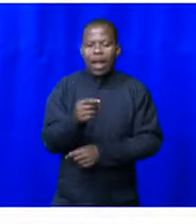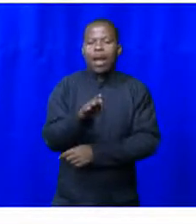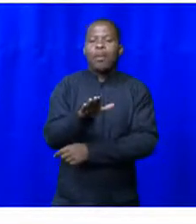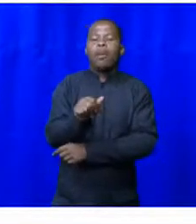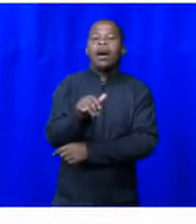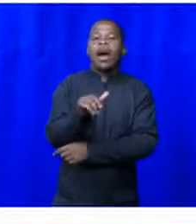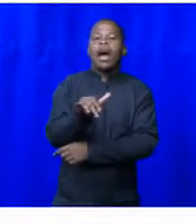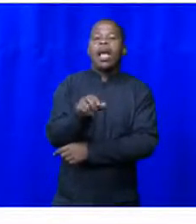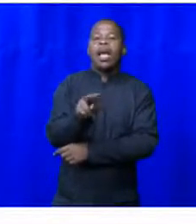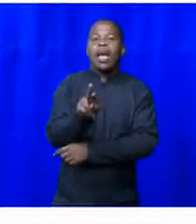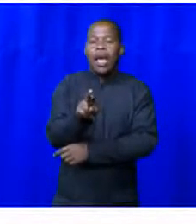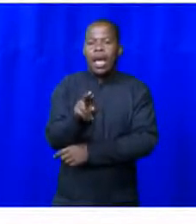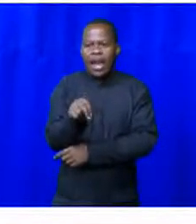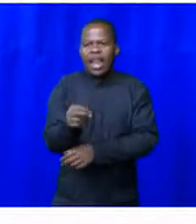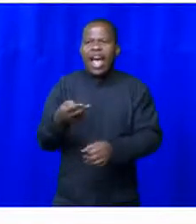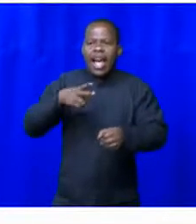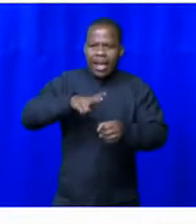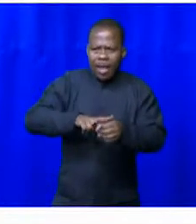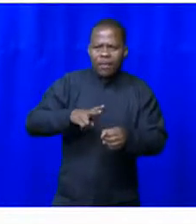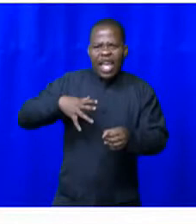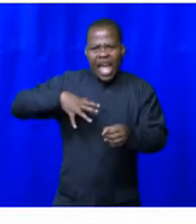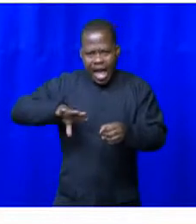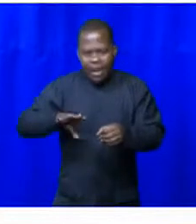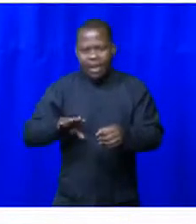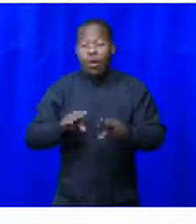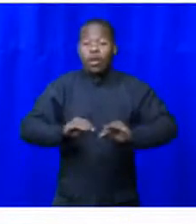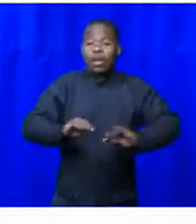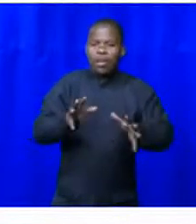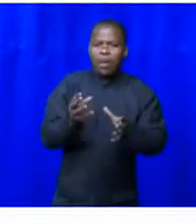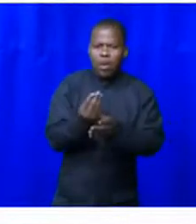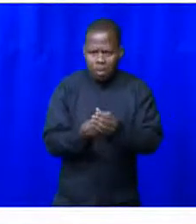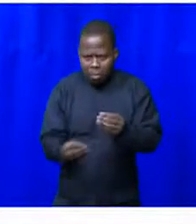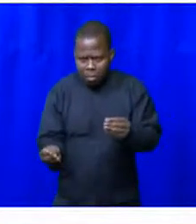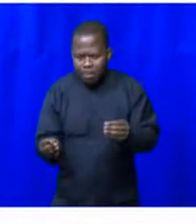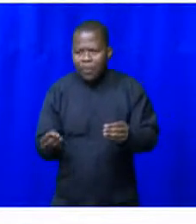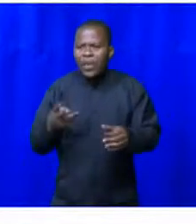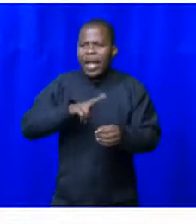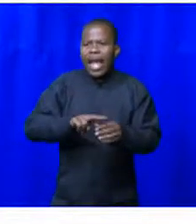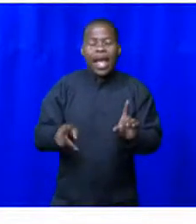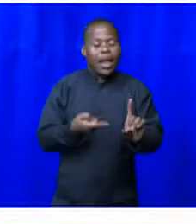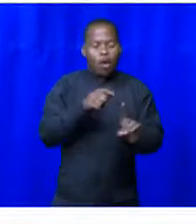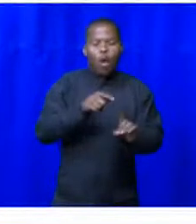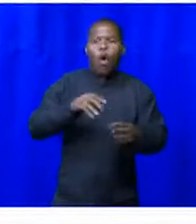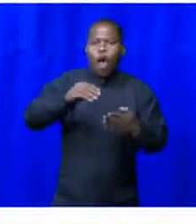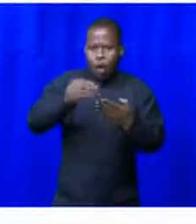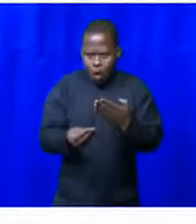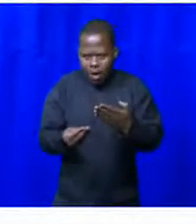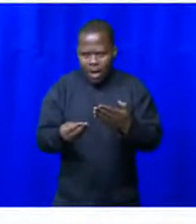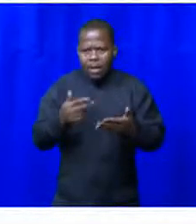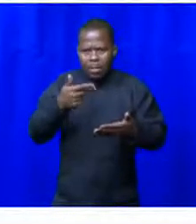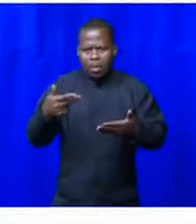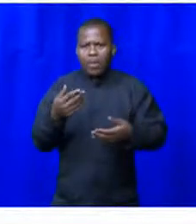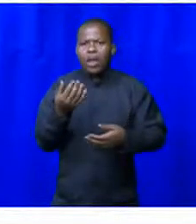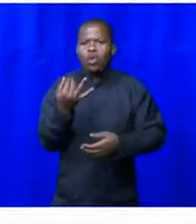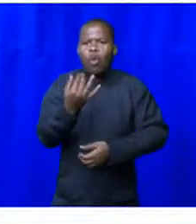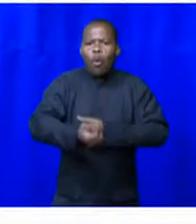isikhundla lebesibanjwe nguGerardo Seoane. Kanzi Alonso usayine esivumelwane seminyaka